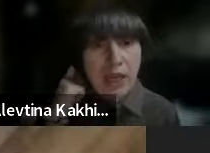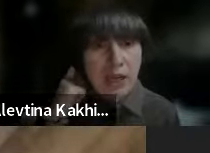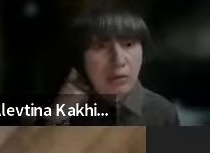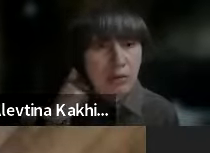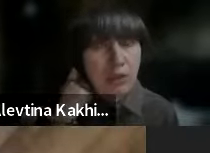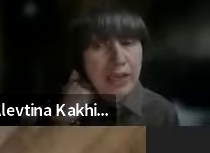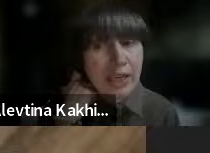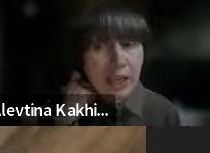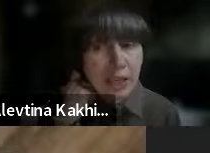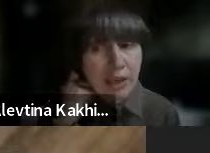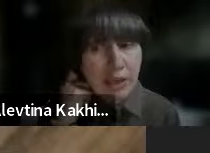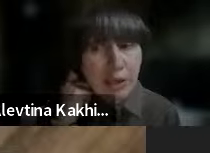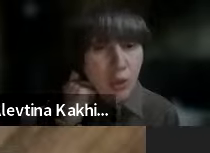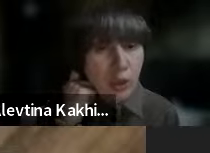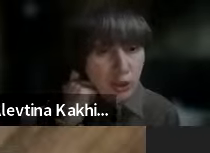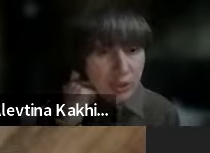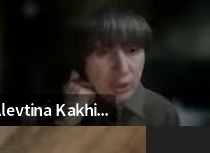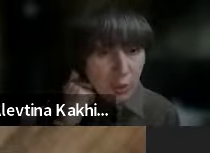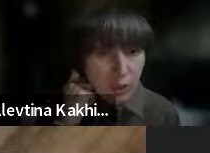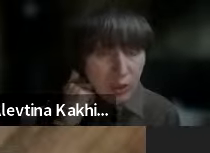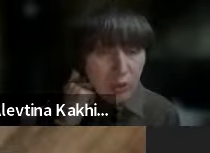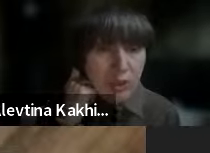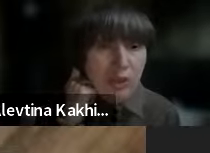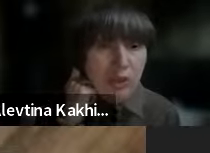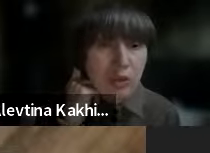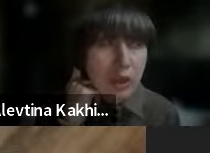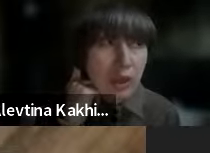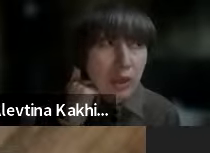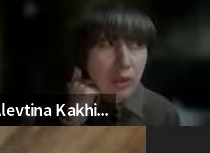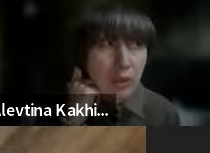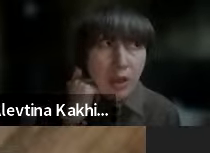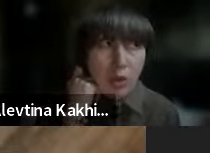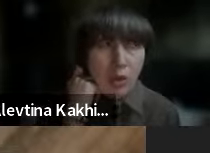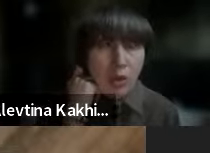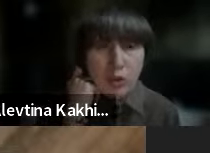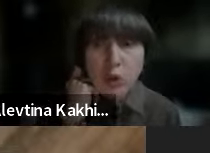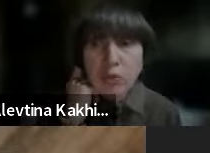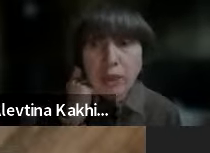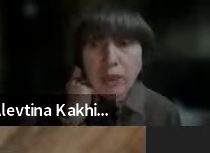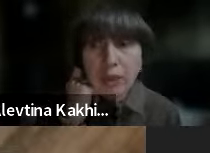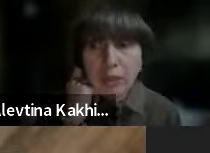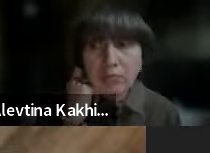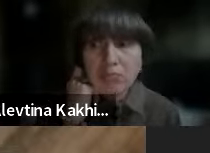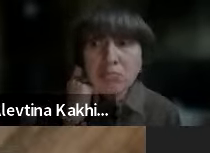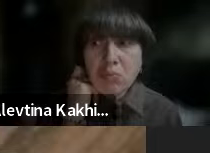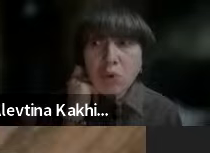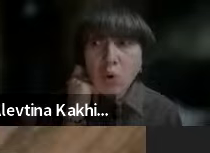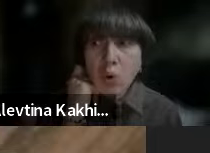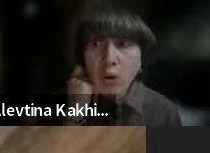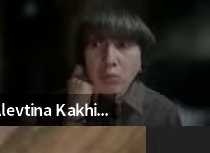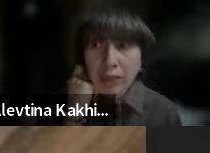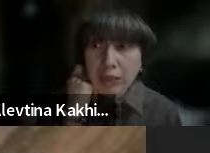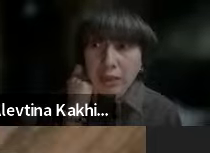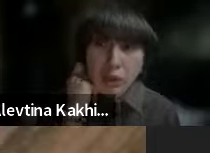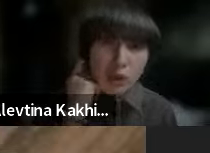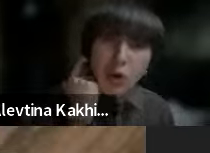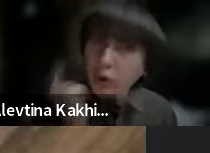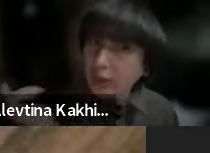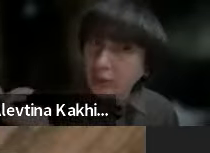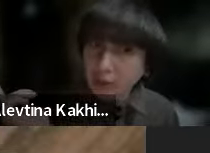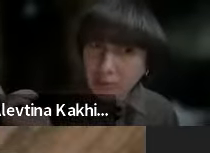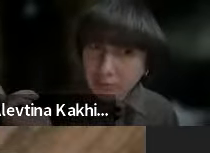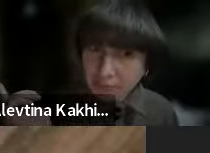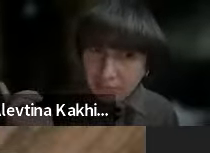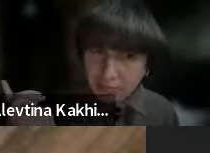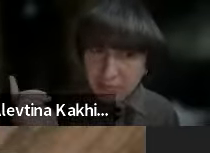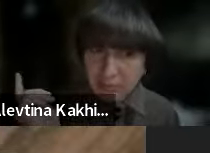my ear, when I hear Russian somewhere on Estonia or in Germany or in New